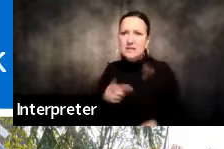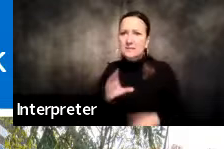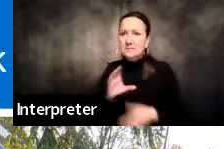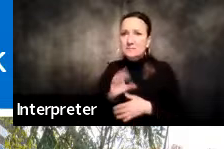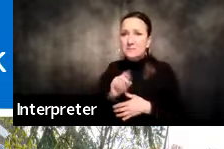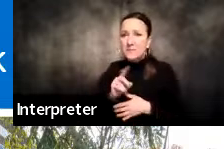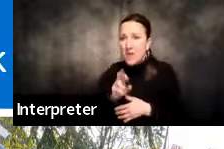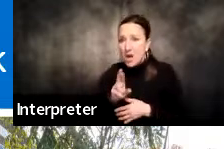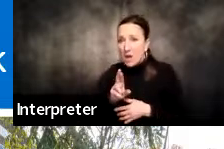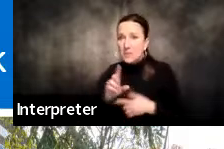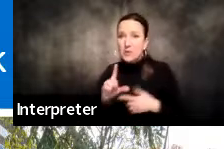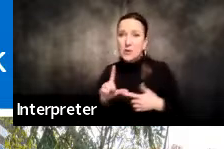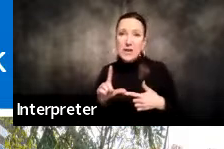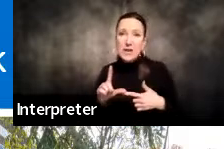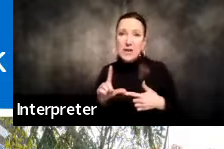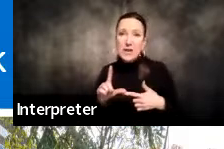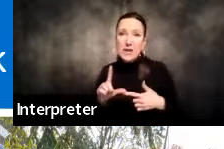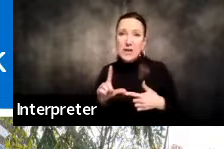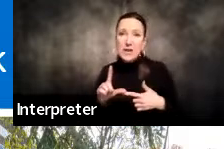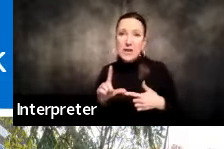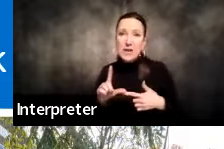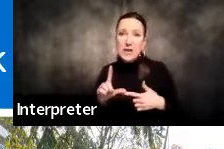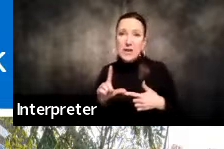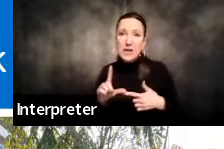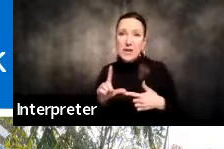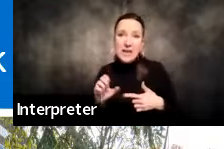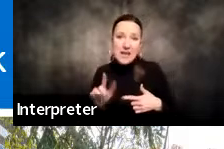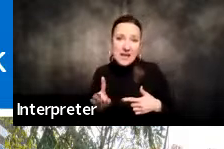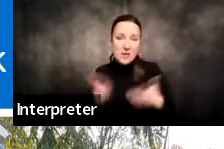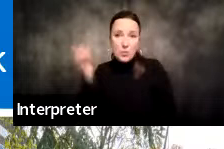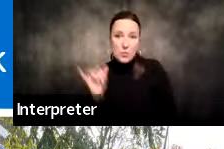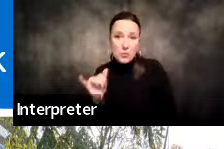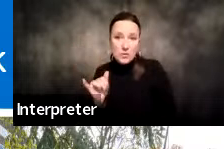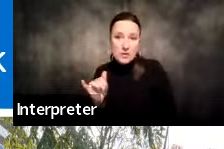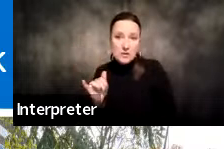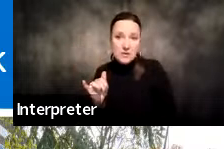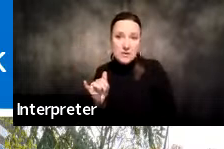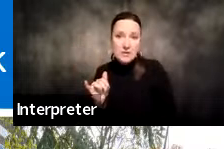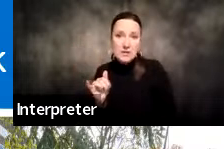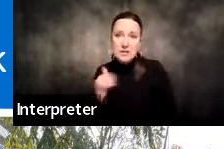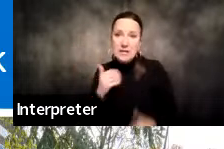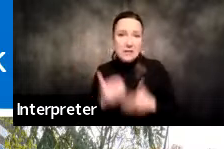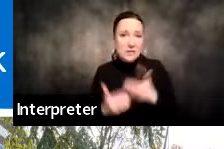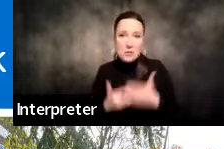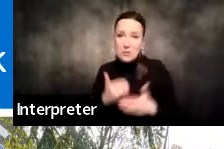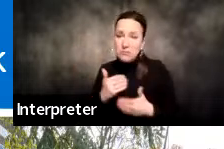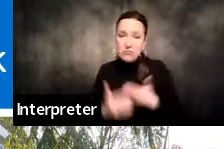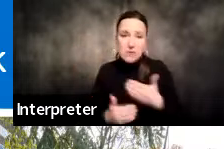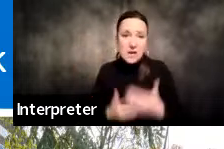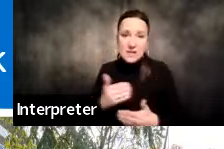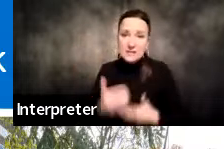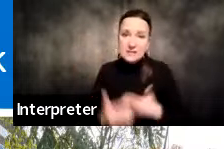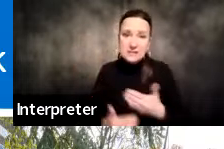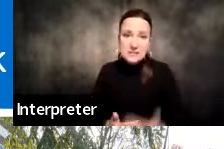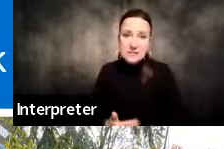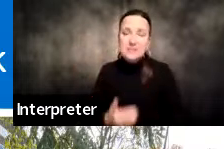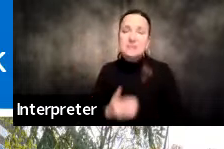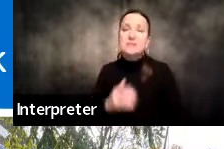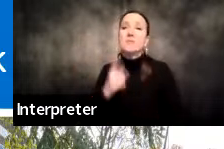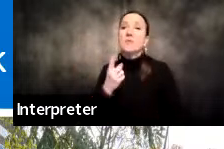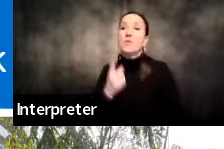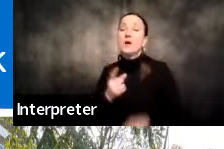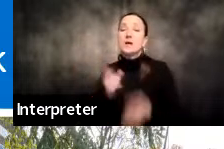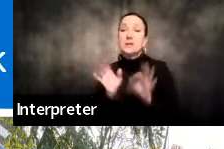lead or whatever it is. And we go through the whole process. But one of the key